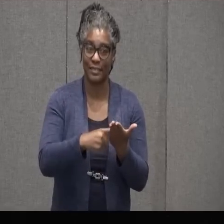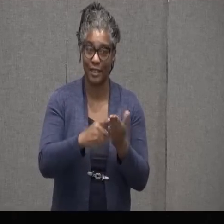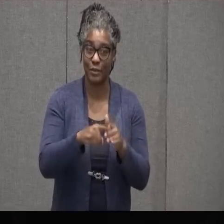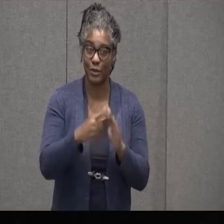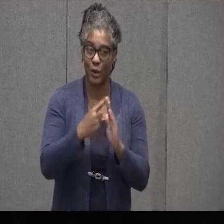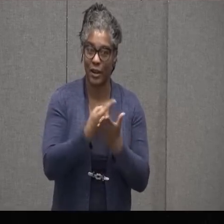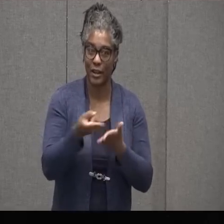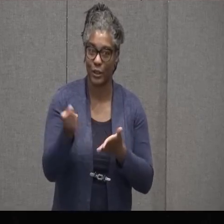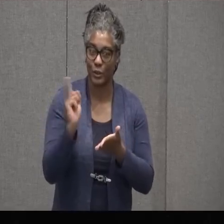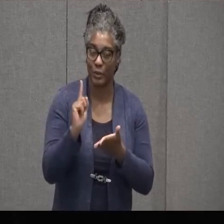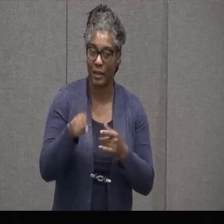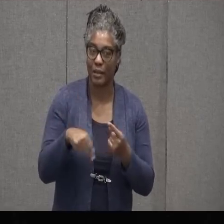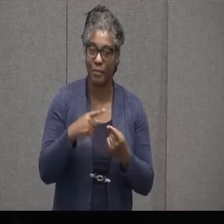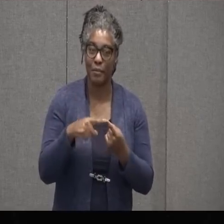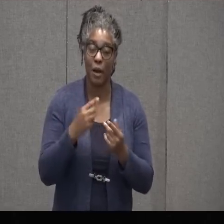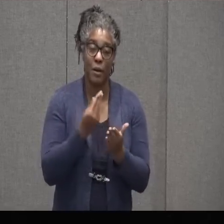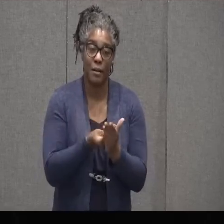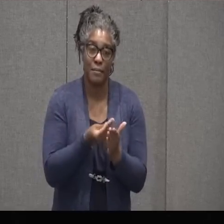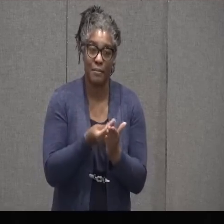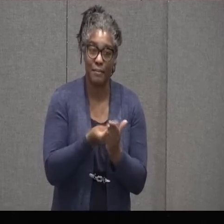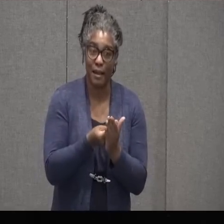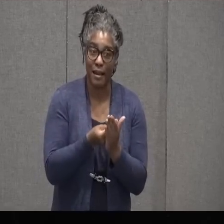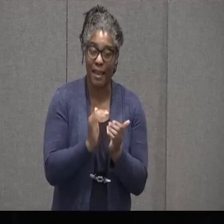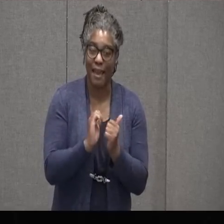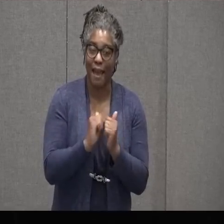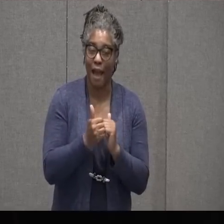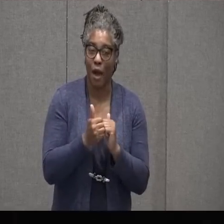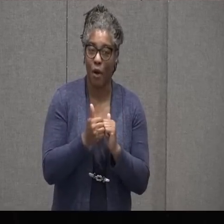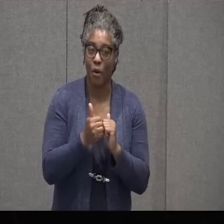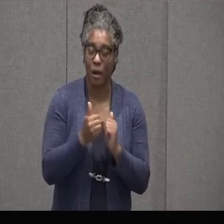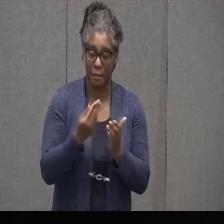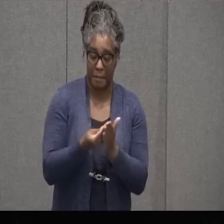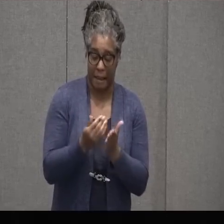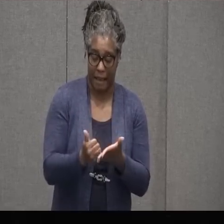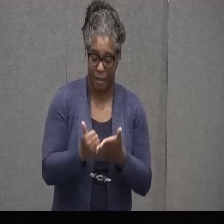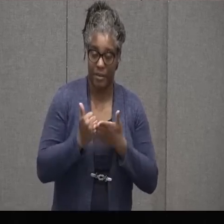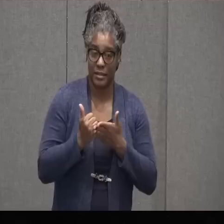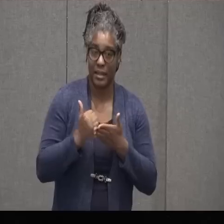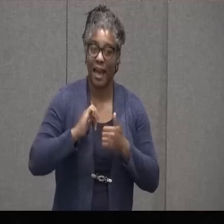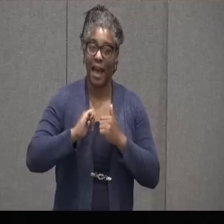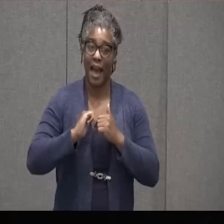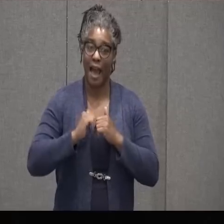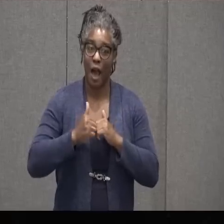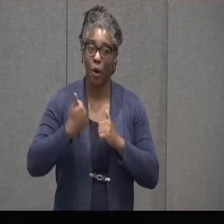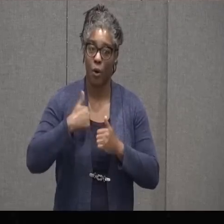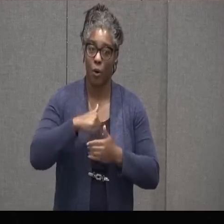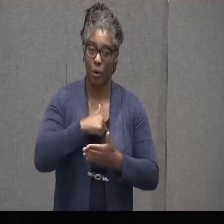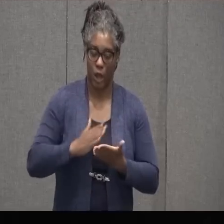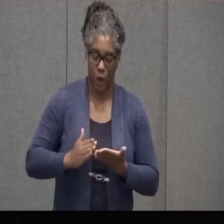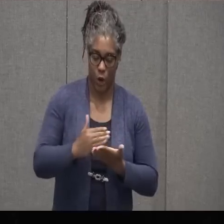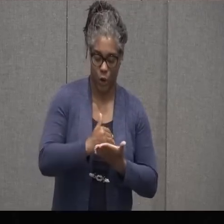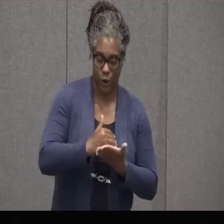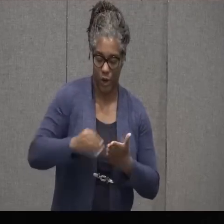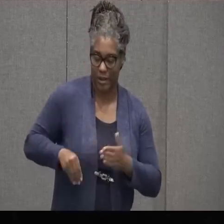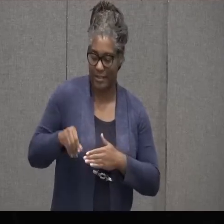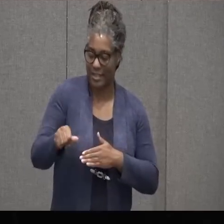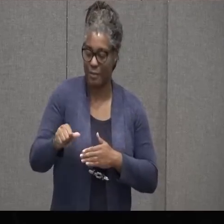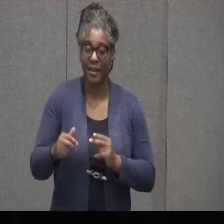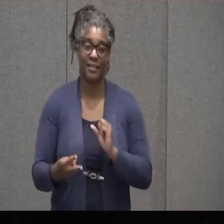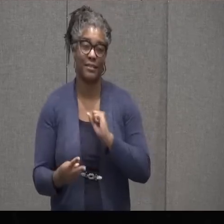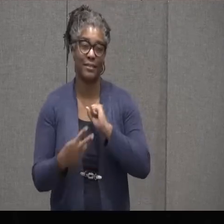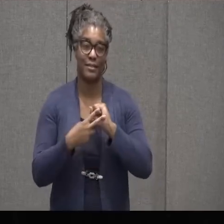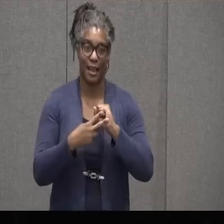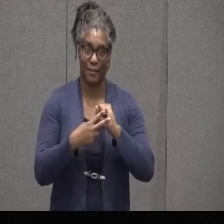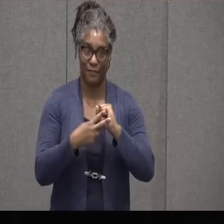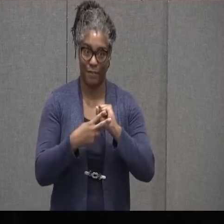money and how it helps us and how we earn it, spend it, and save it. So before we get started